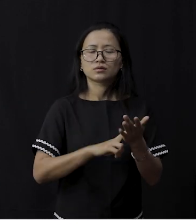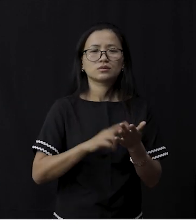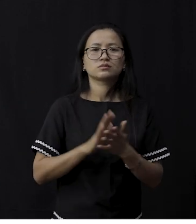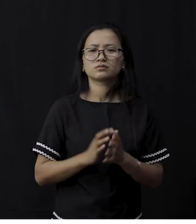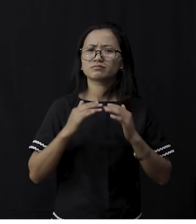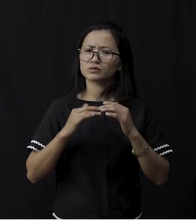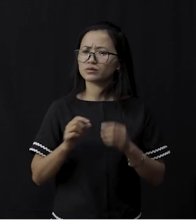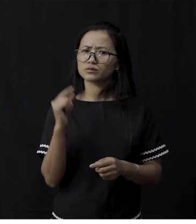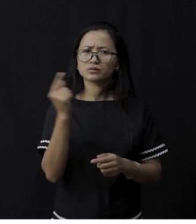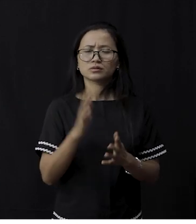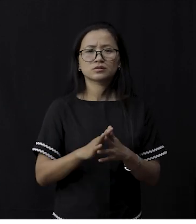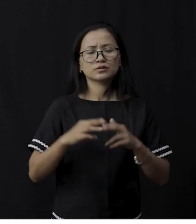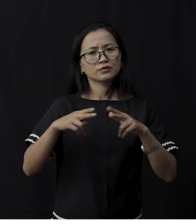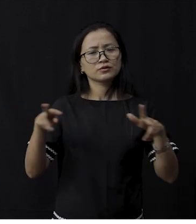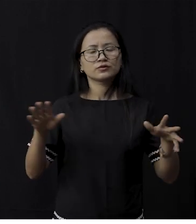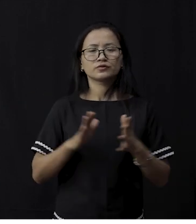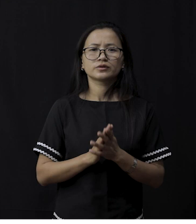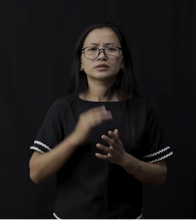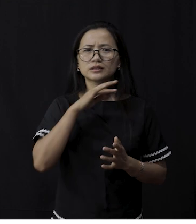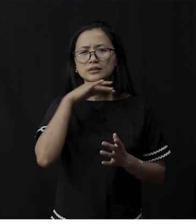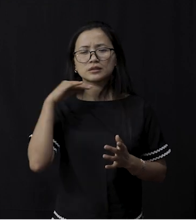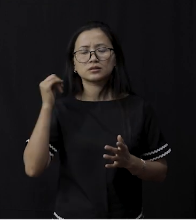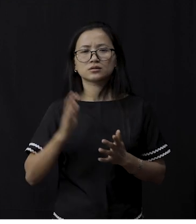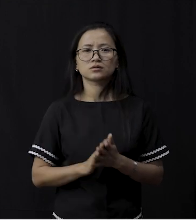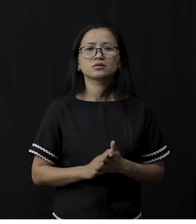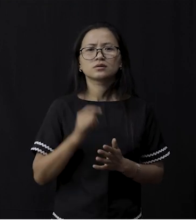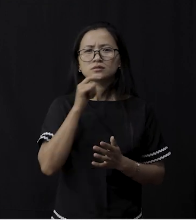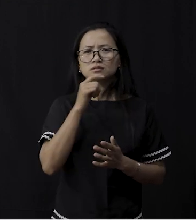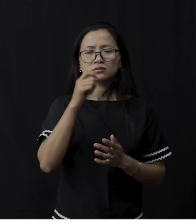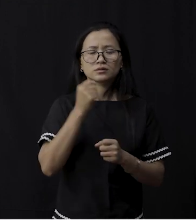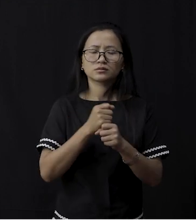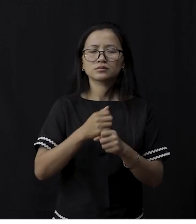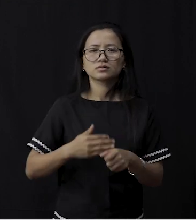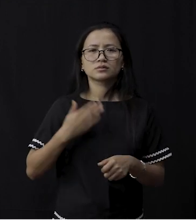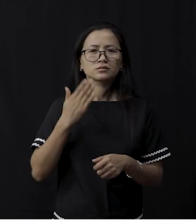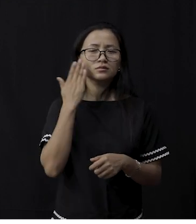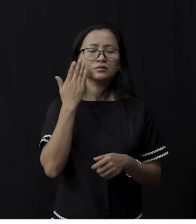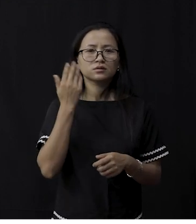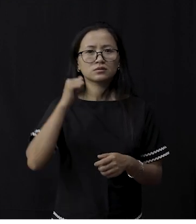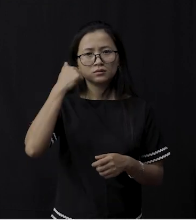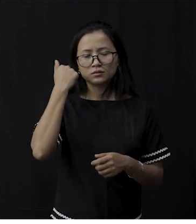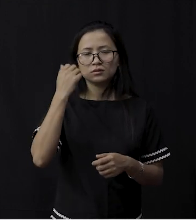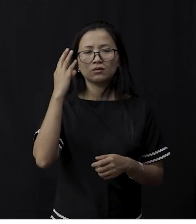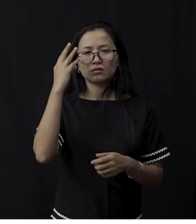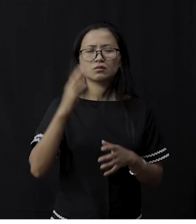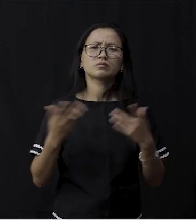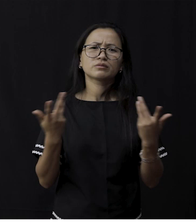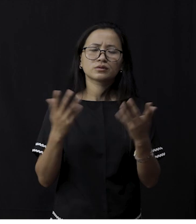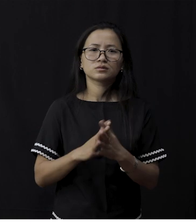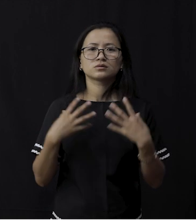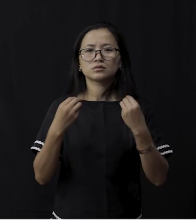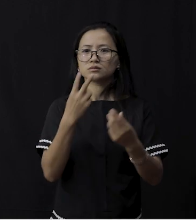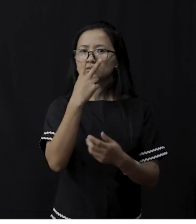different colors also, red, green, yellow, blue, and mark with all the colors so that it looks attractive and interesting to whoever